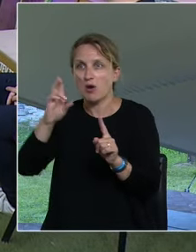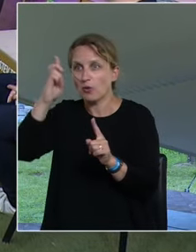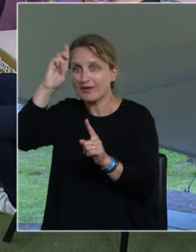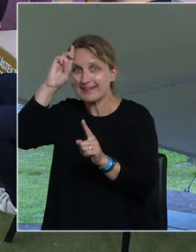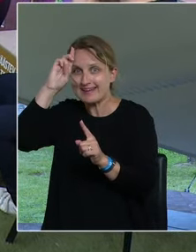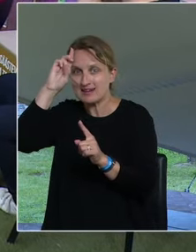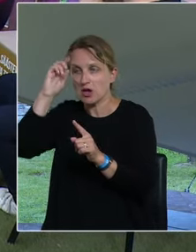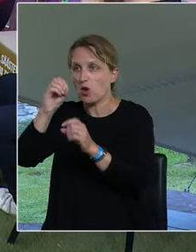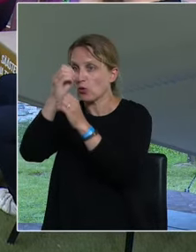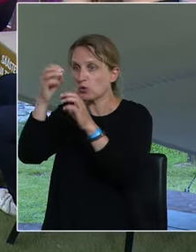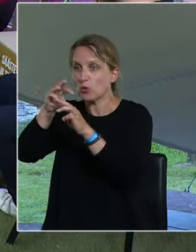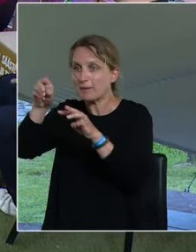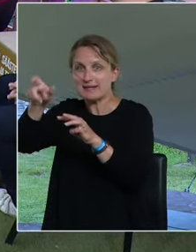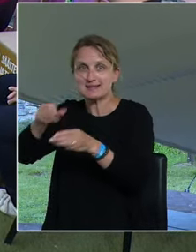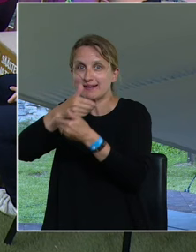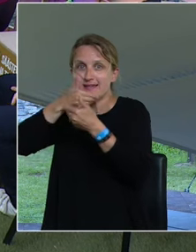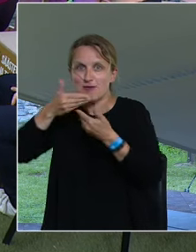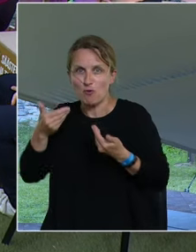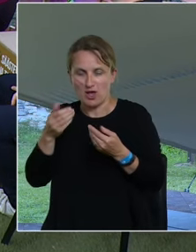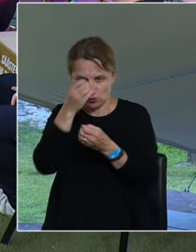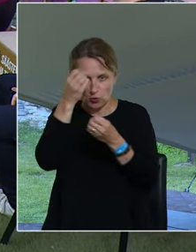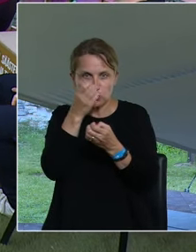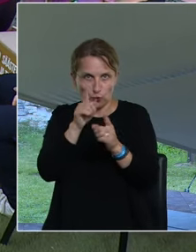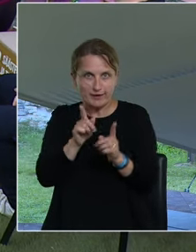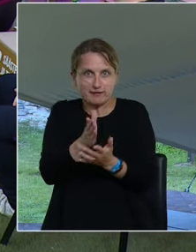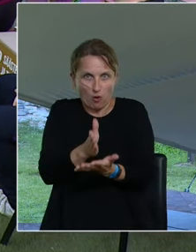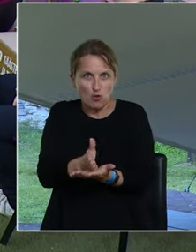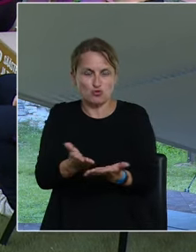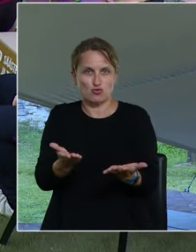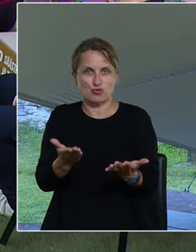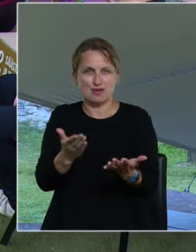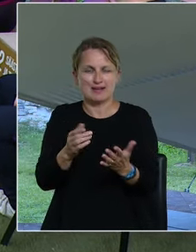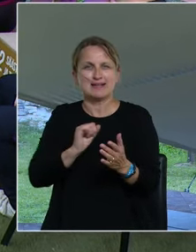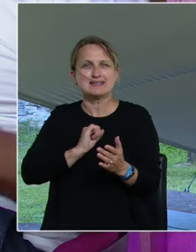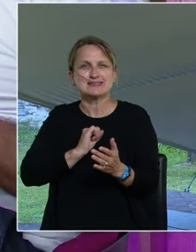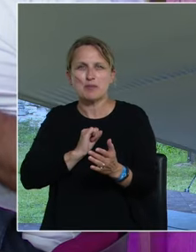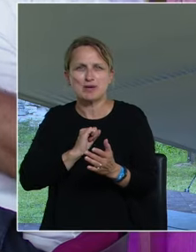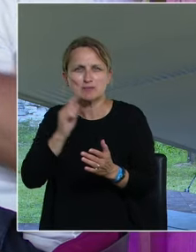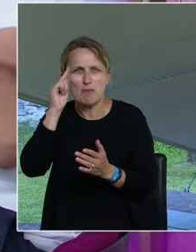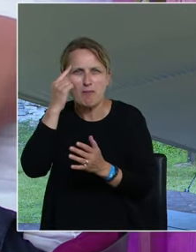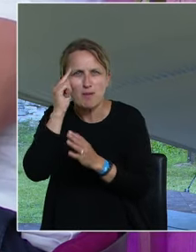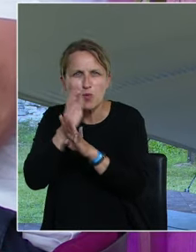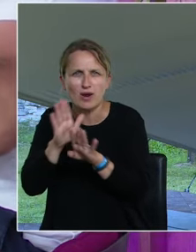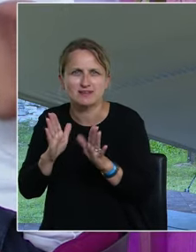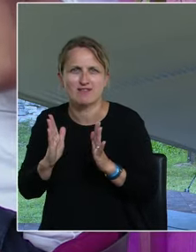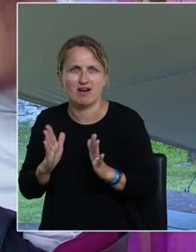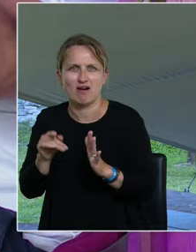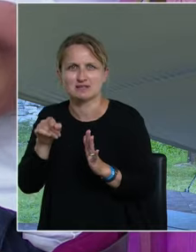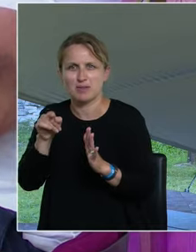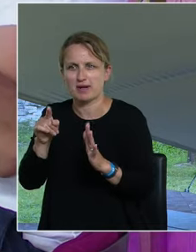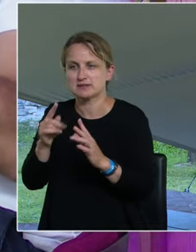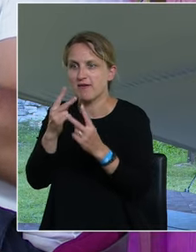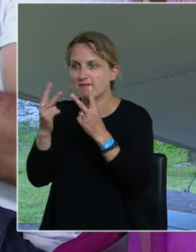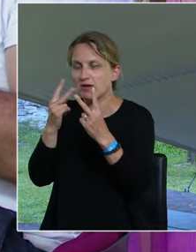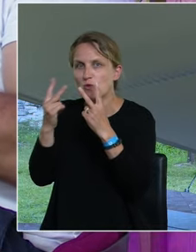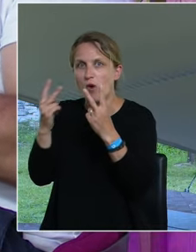sense it's like, I wouldn't even worry about it. I mean, like, you know, Estonia should have like 10 ministries of cultures. They're called DAOs. And I think that's the thing, because the